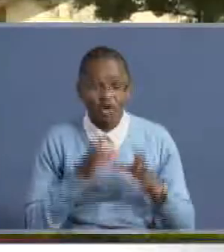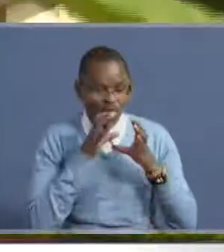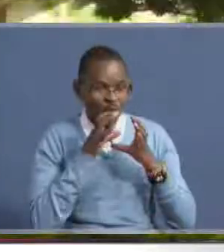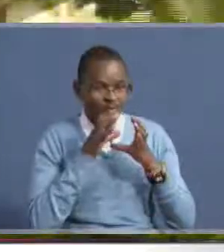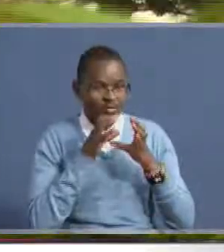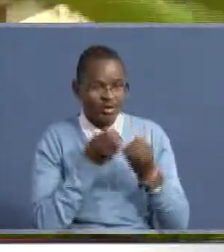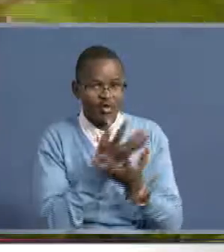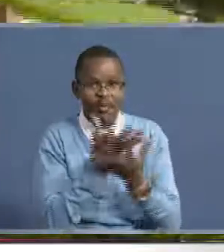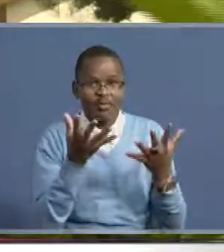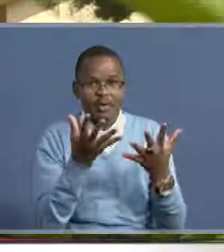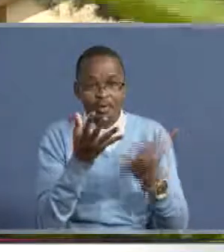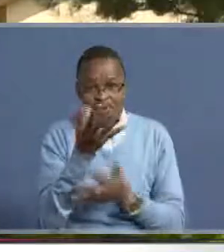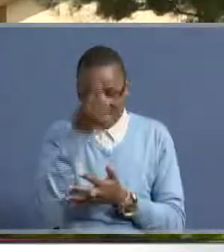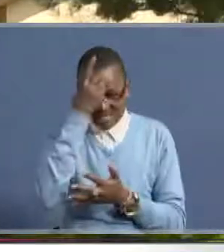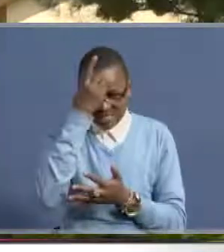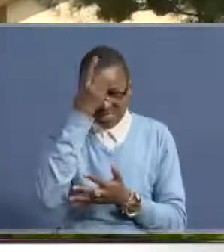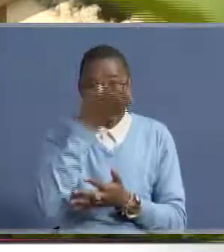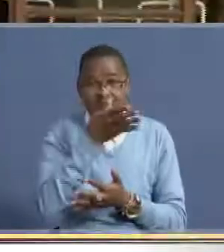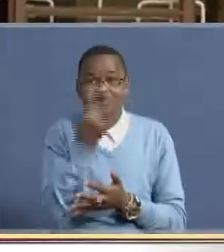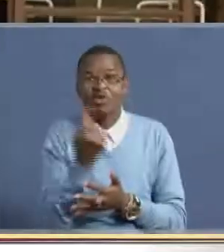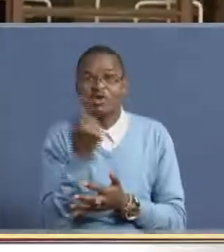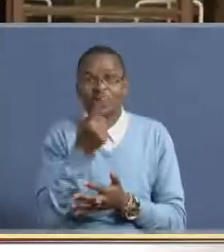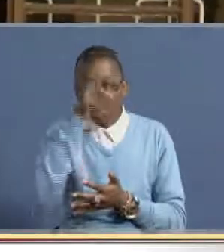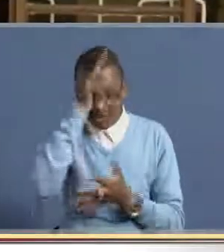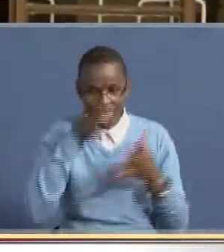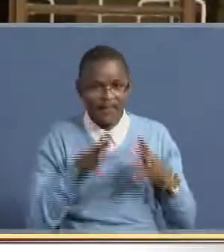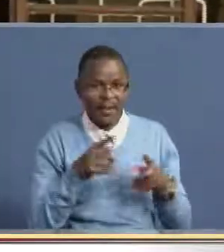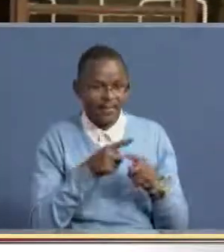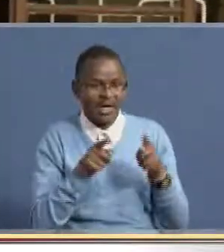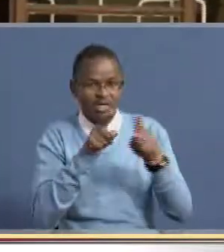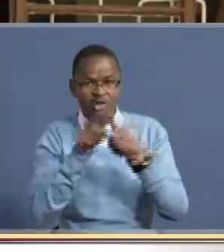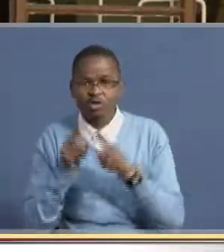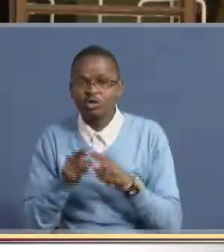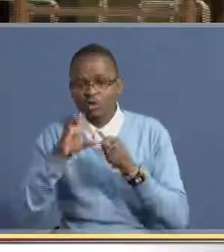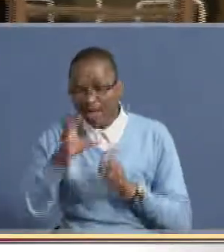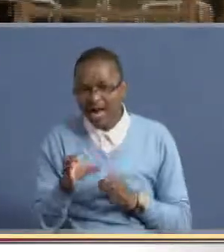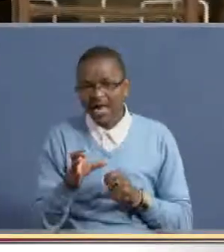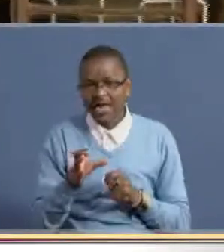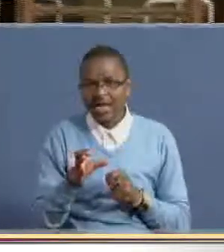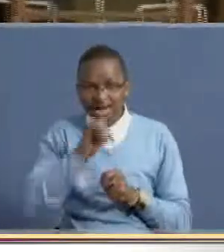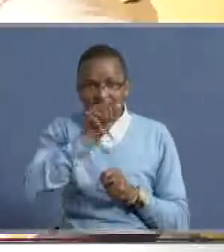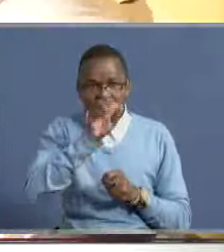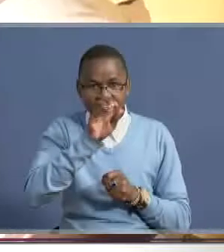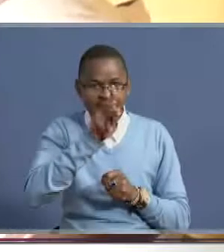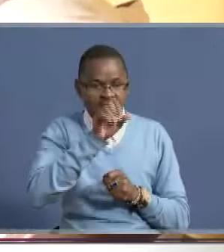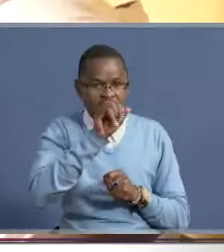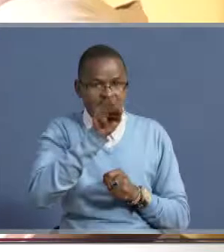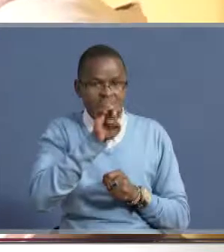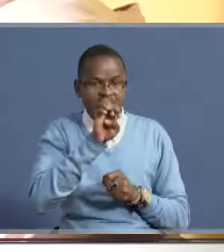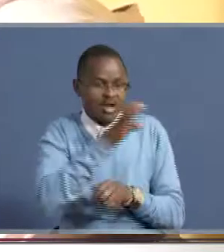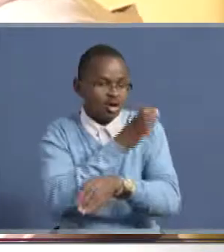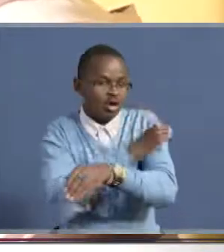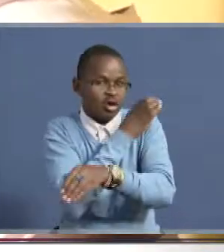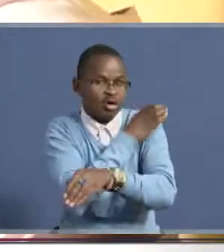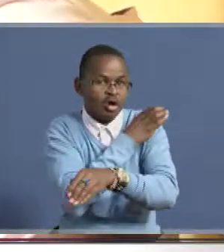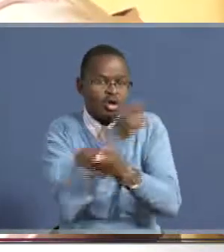Communicable disease still remains the biggest disease burden of not only the local residents, but also the county, as Jacqueline Onyango, the clinical officer in